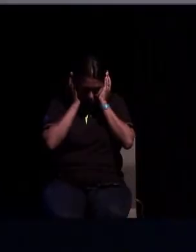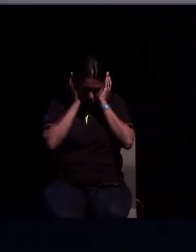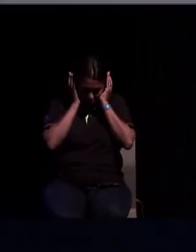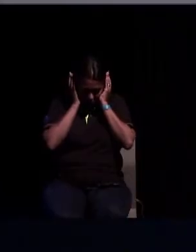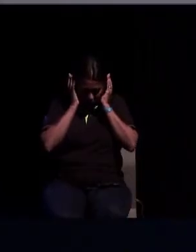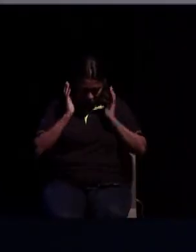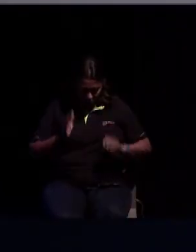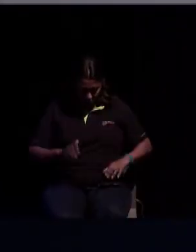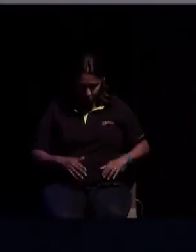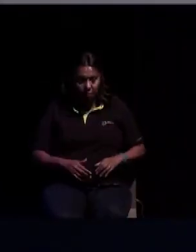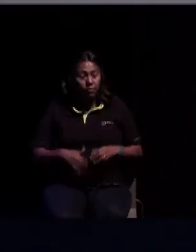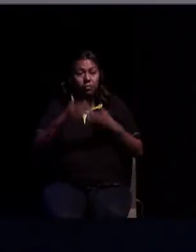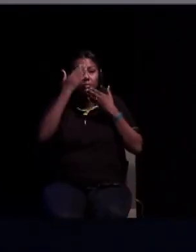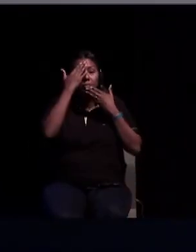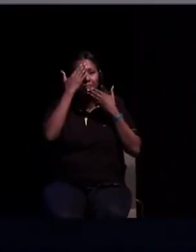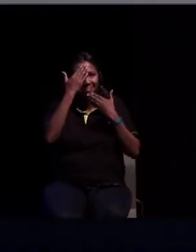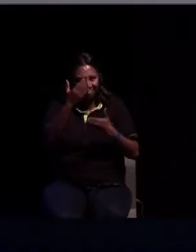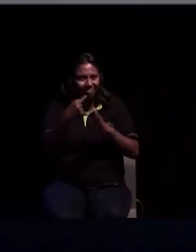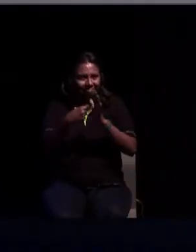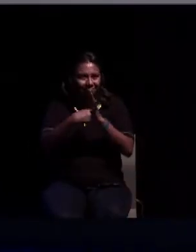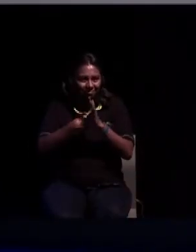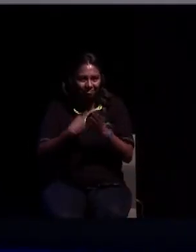Thank you for that question.